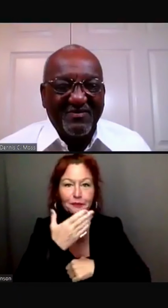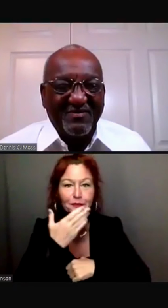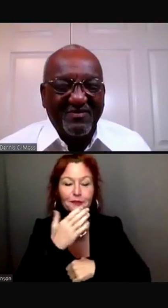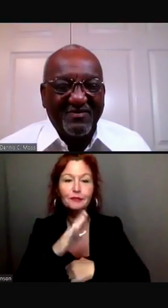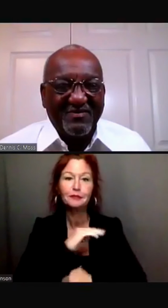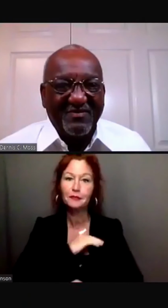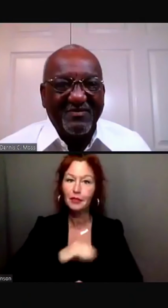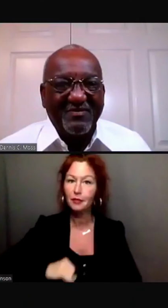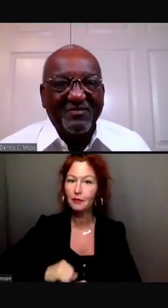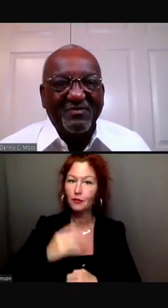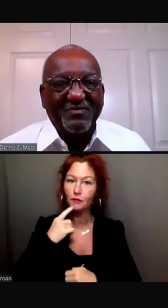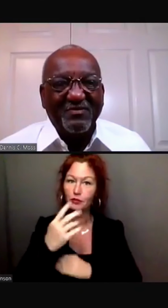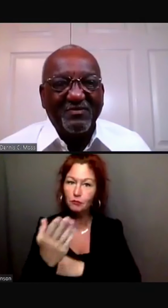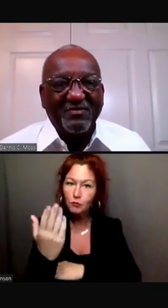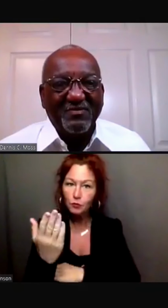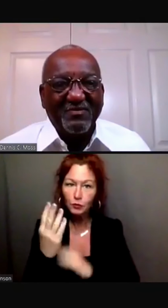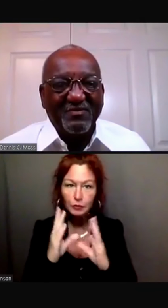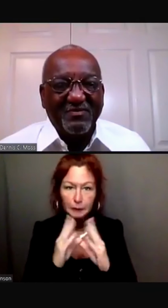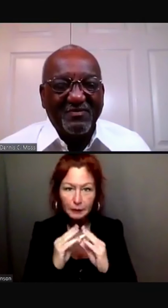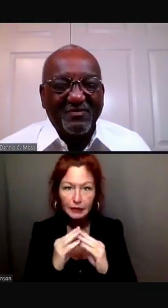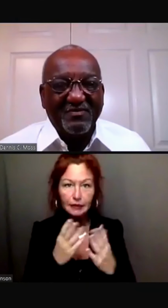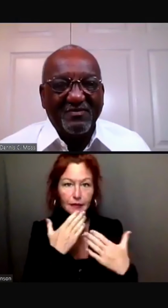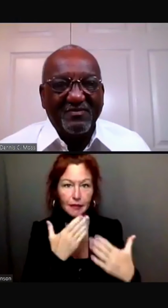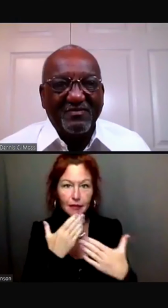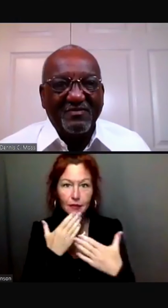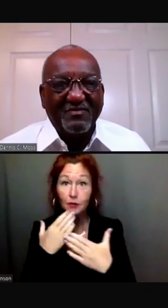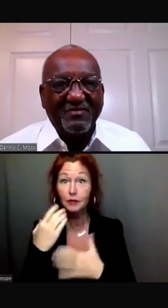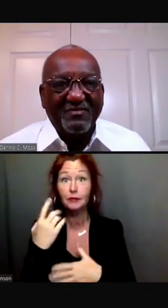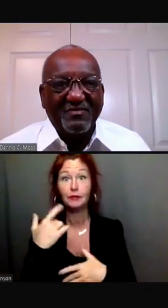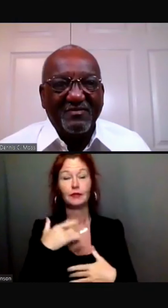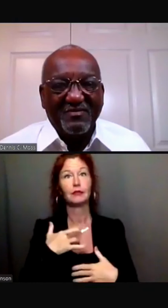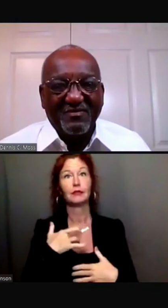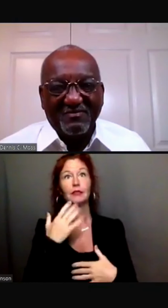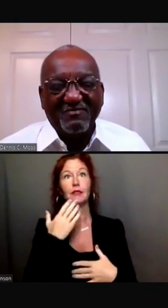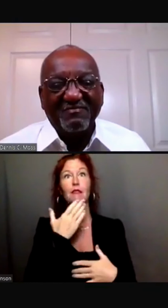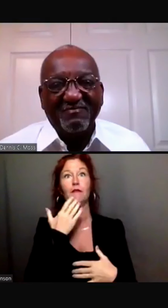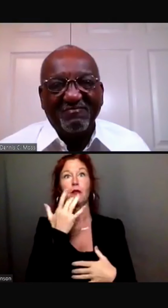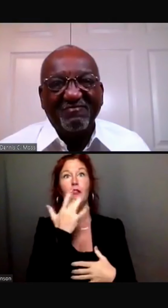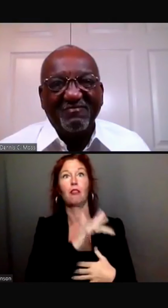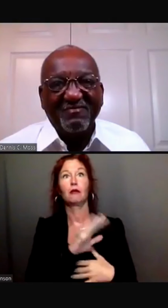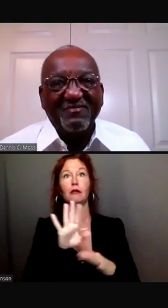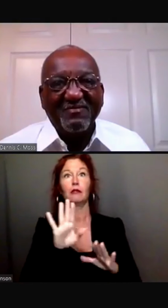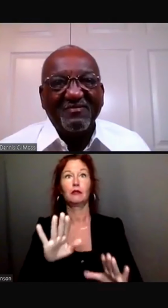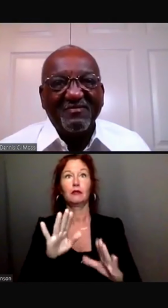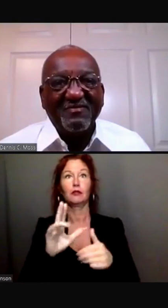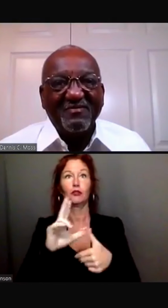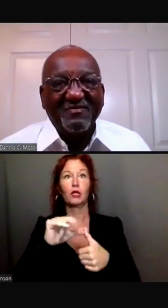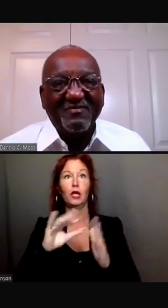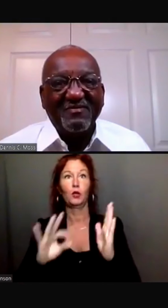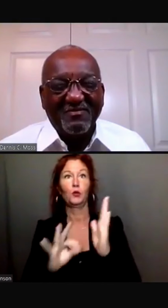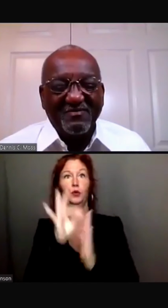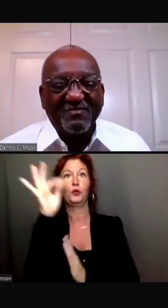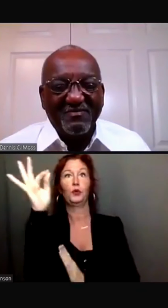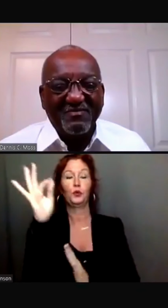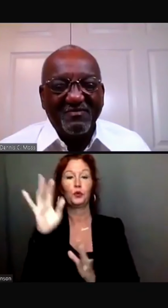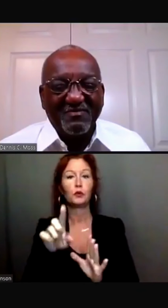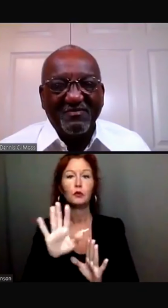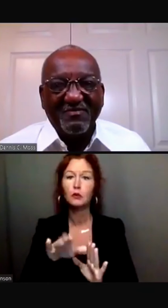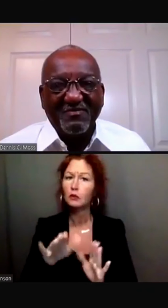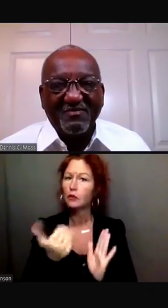press conference. And thankfully, it looks like we're going to be at least okay for now. Yeah. Try to stay at home as much as you can,